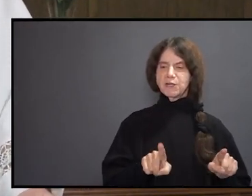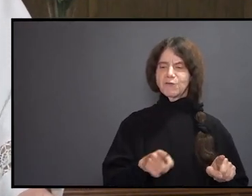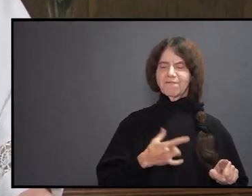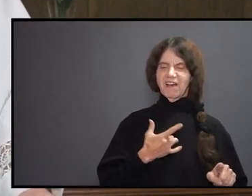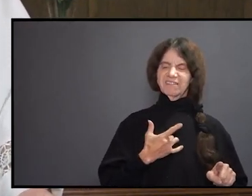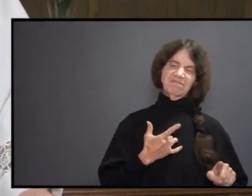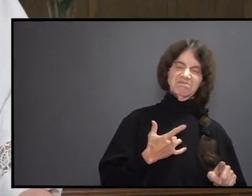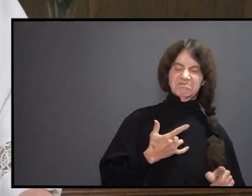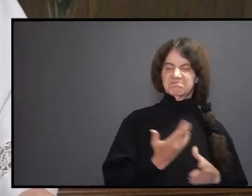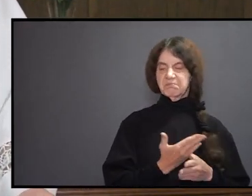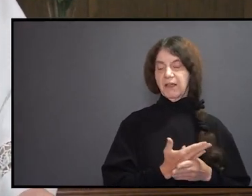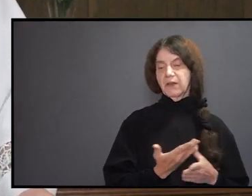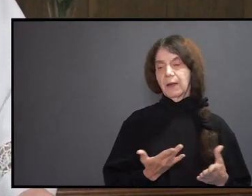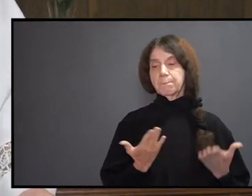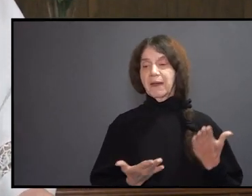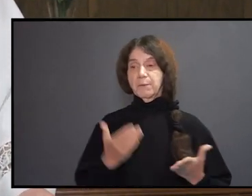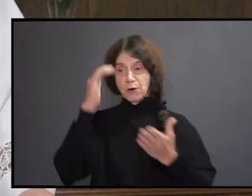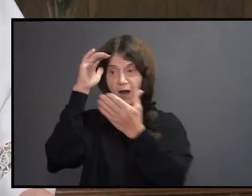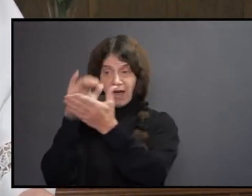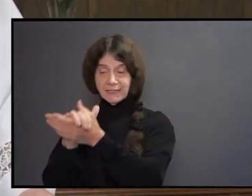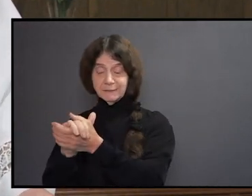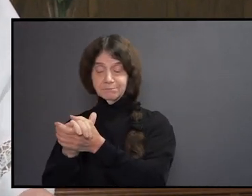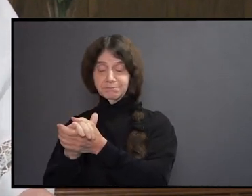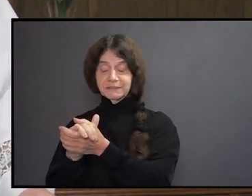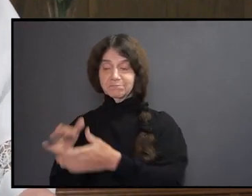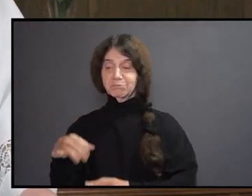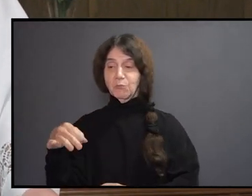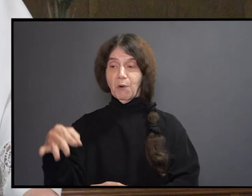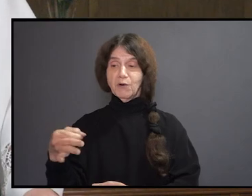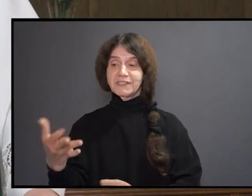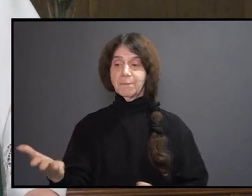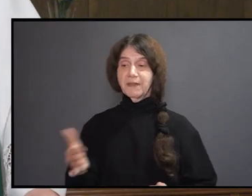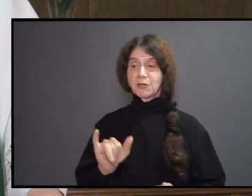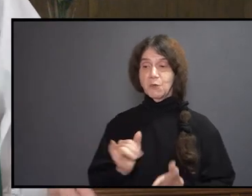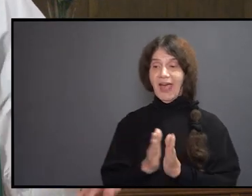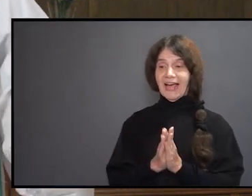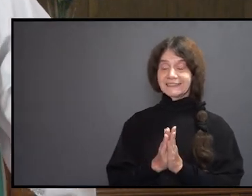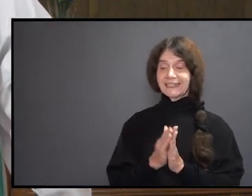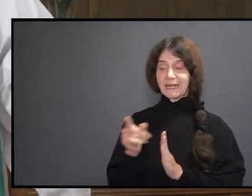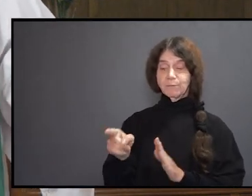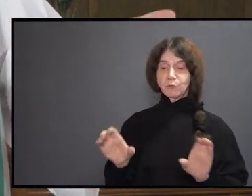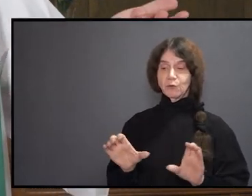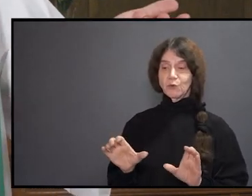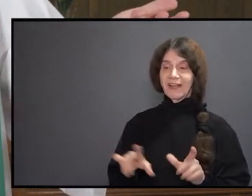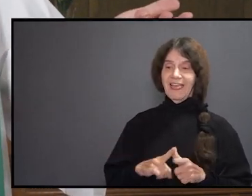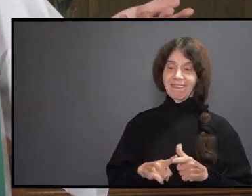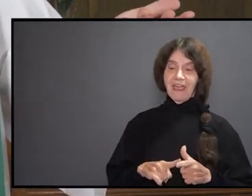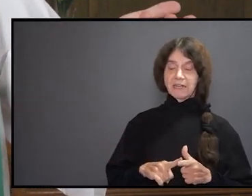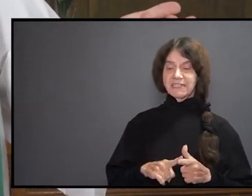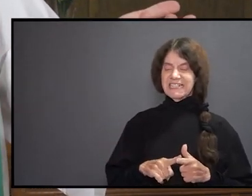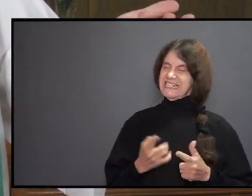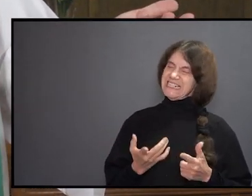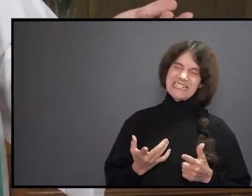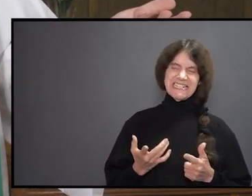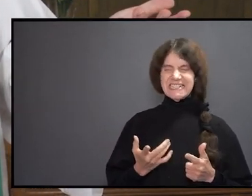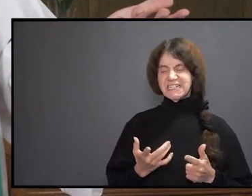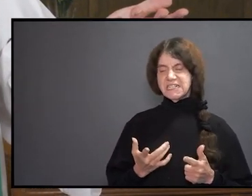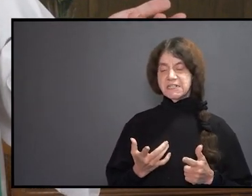because your husband put off doing some things you asked him to do? Neither of these are in the marriage